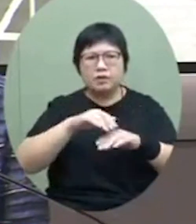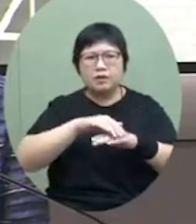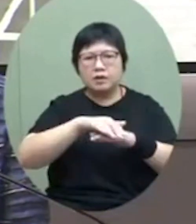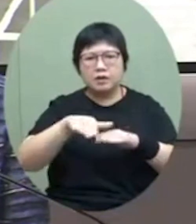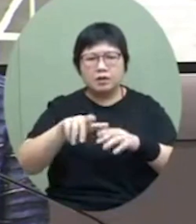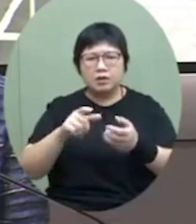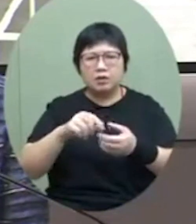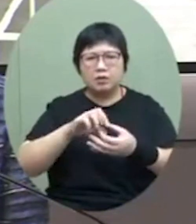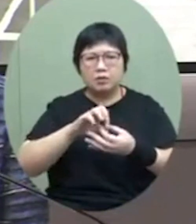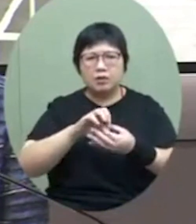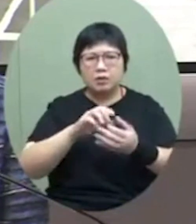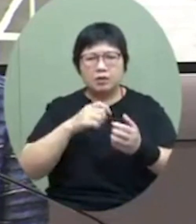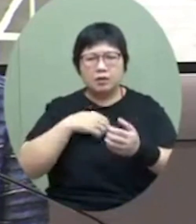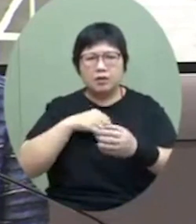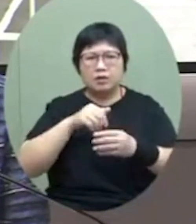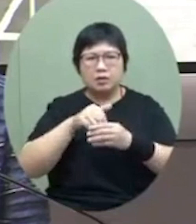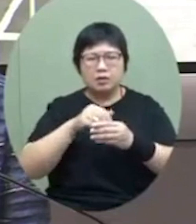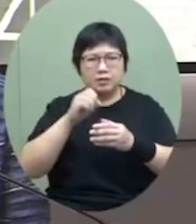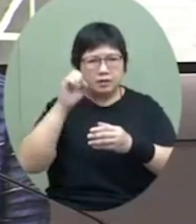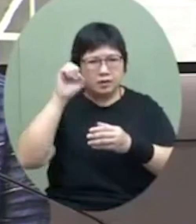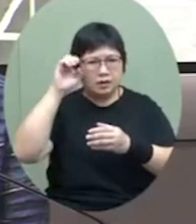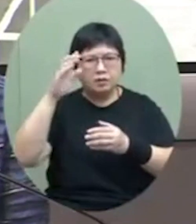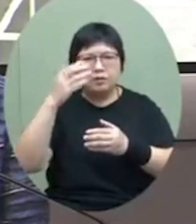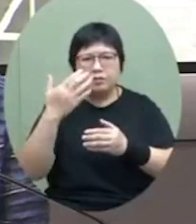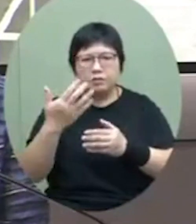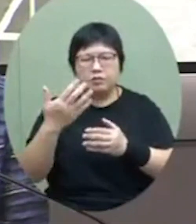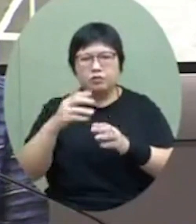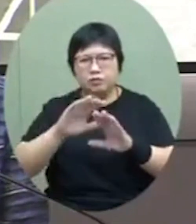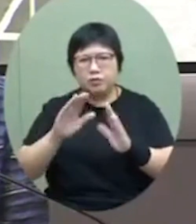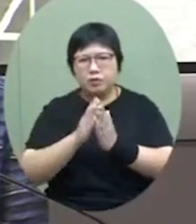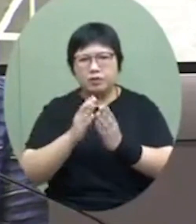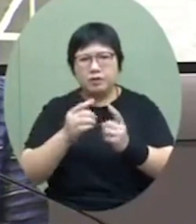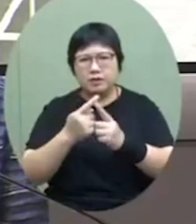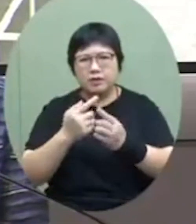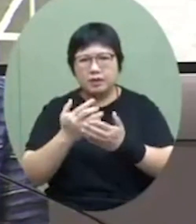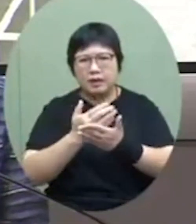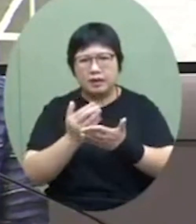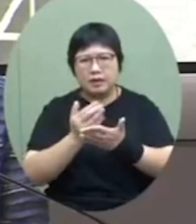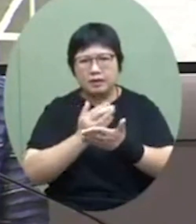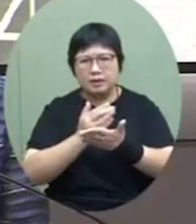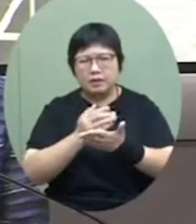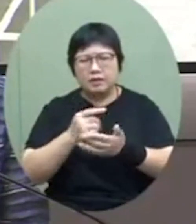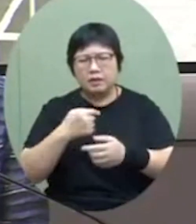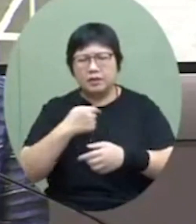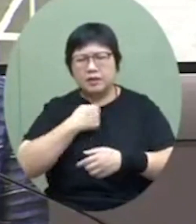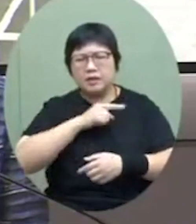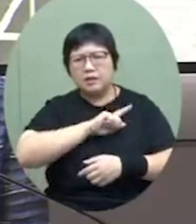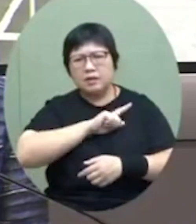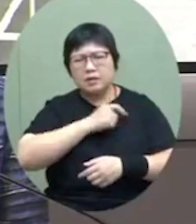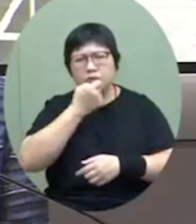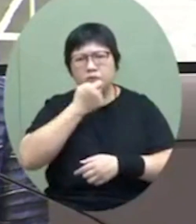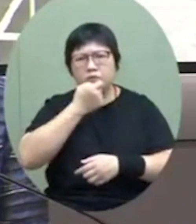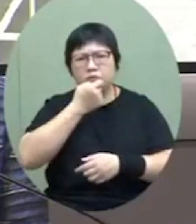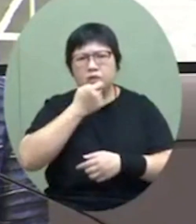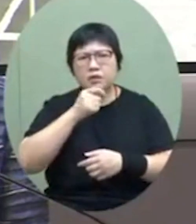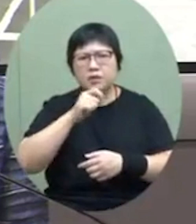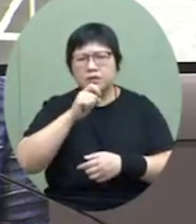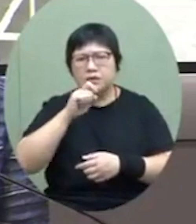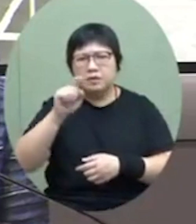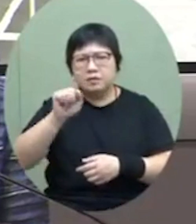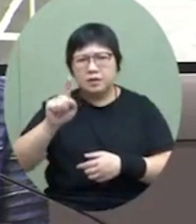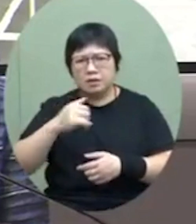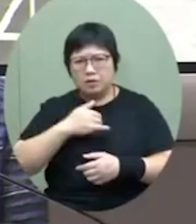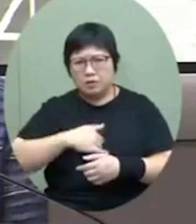universal community testing but on a voluntary basis so if people still have concerns they don't need to come forward okay this is